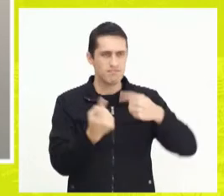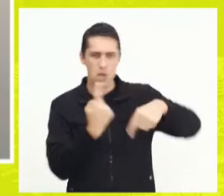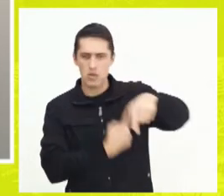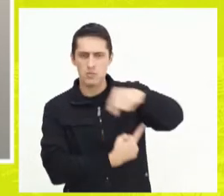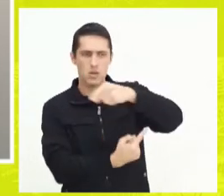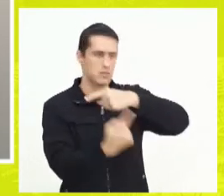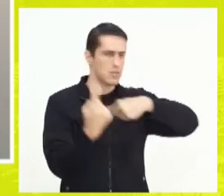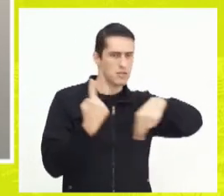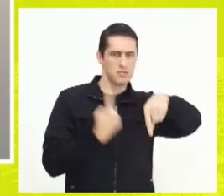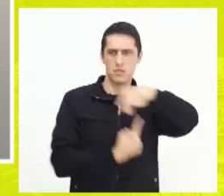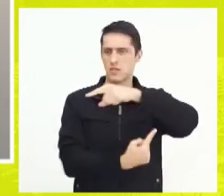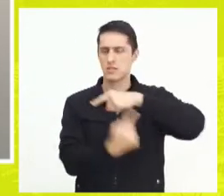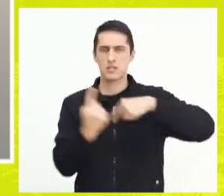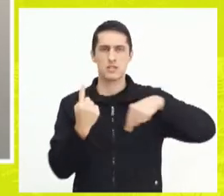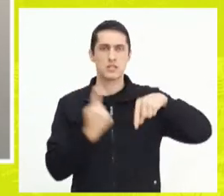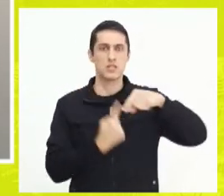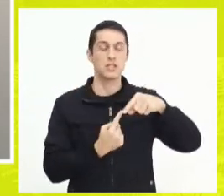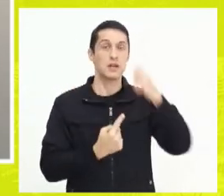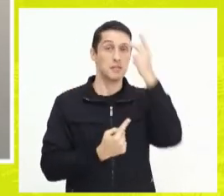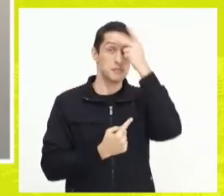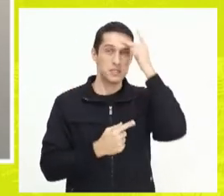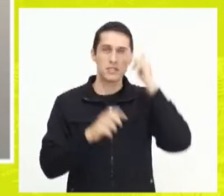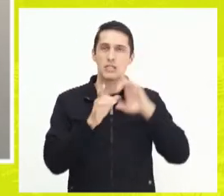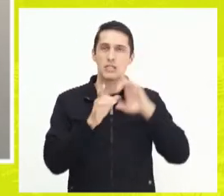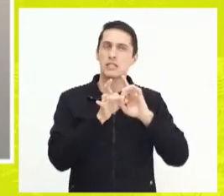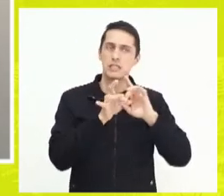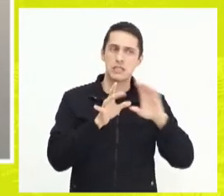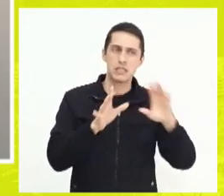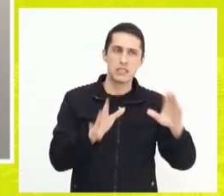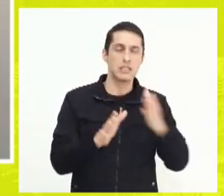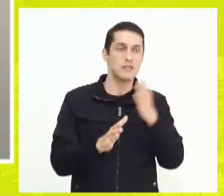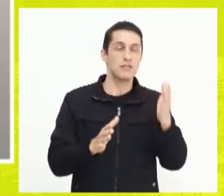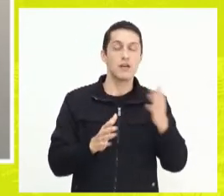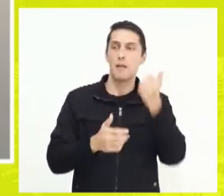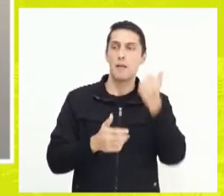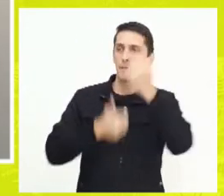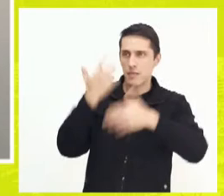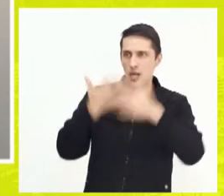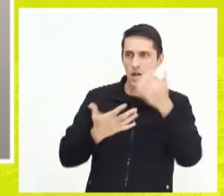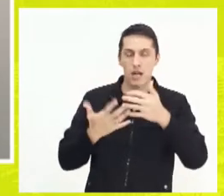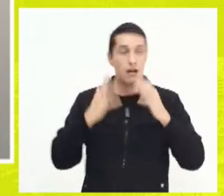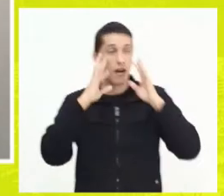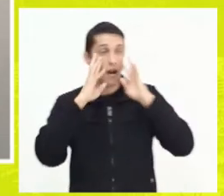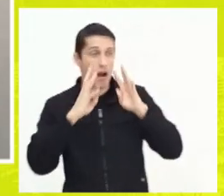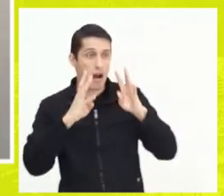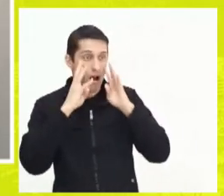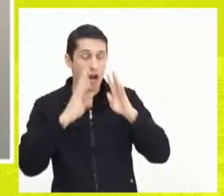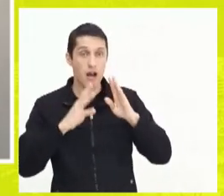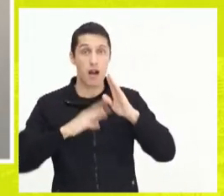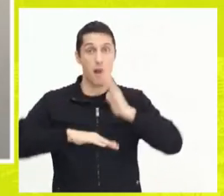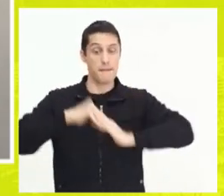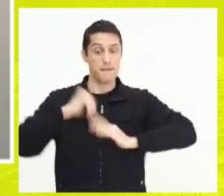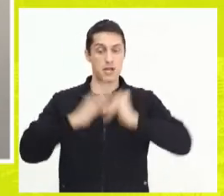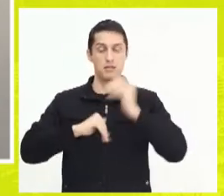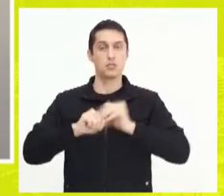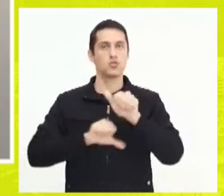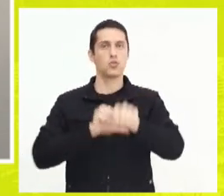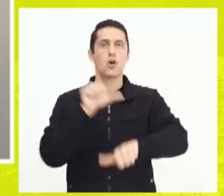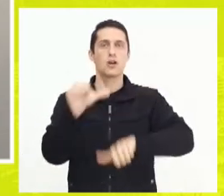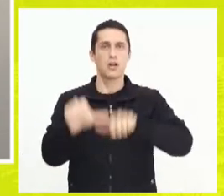there must be room for people to speak out and to be heard and practices must be